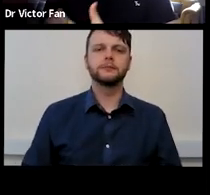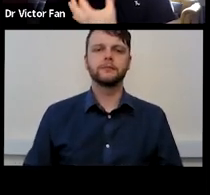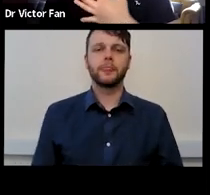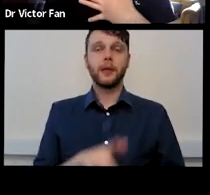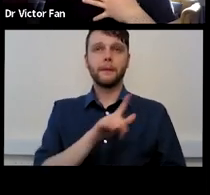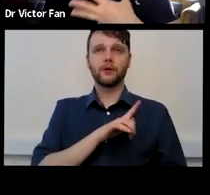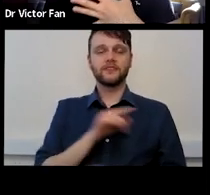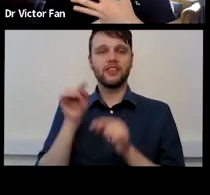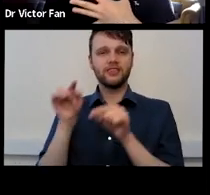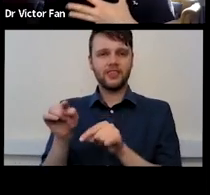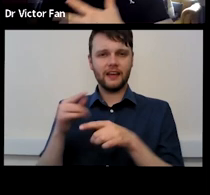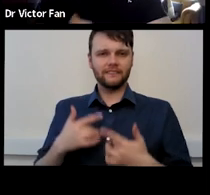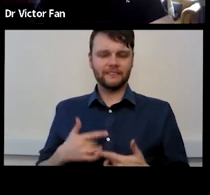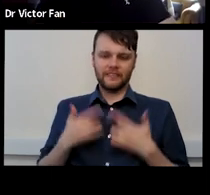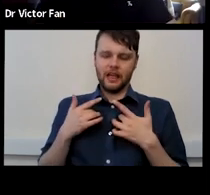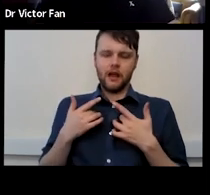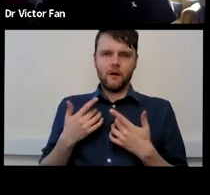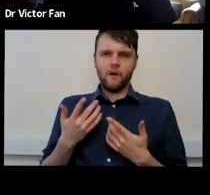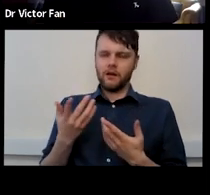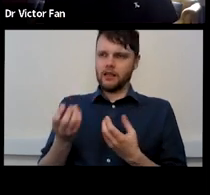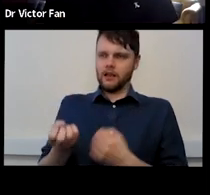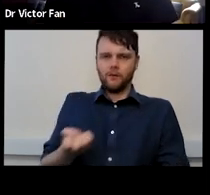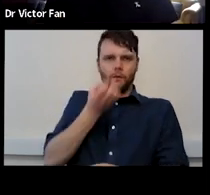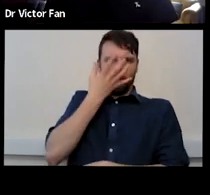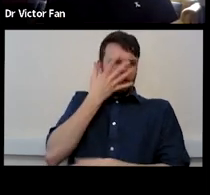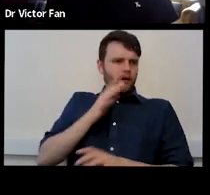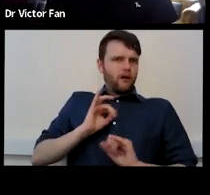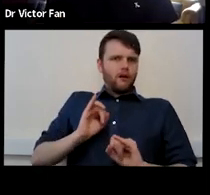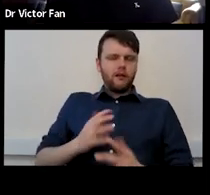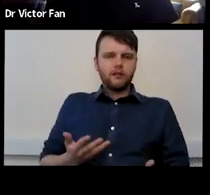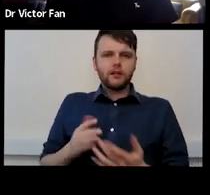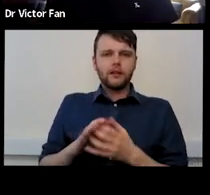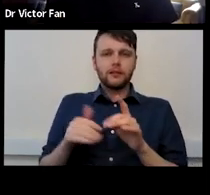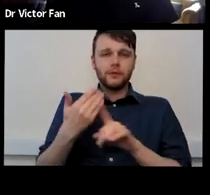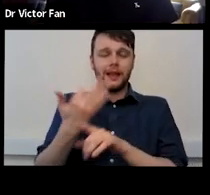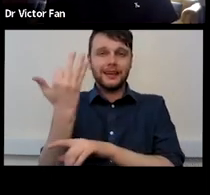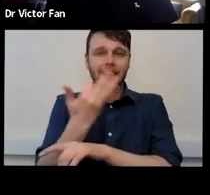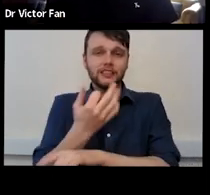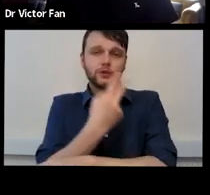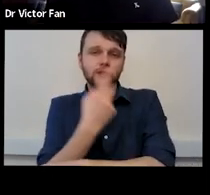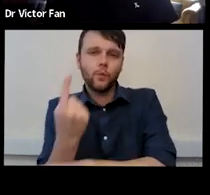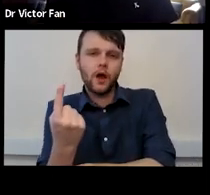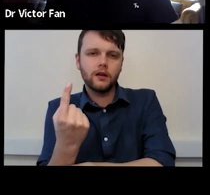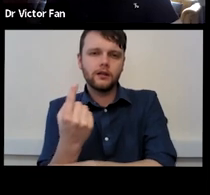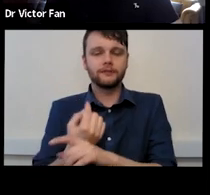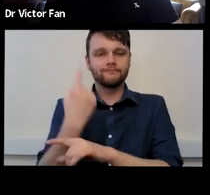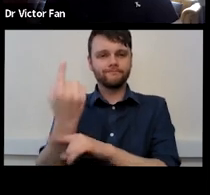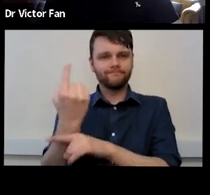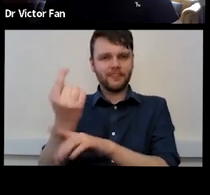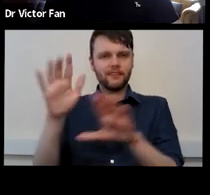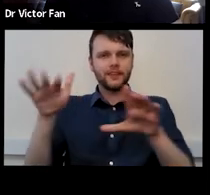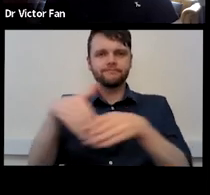of that feeling of humiliation, in 1921, he joined some other